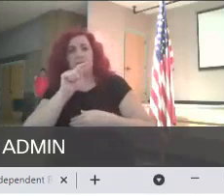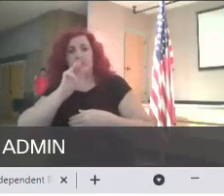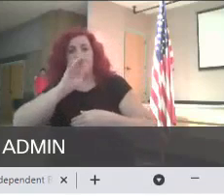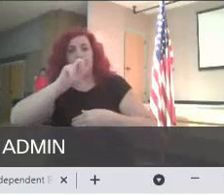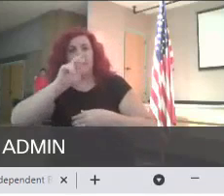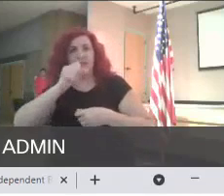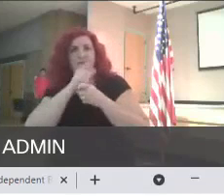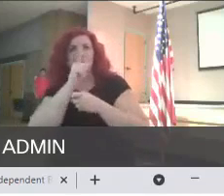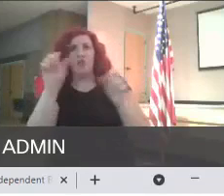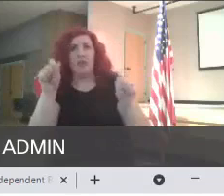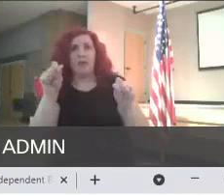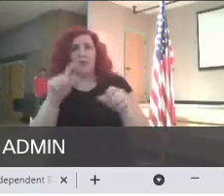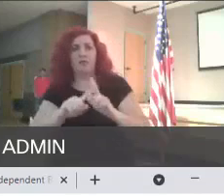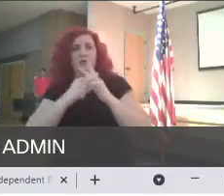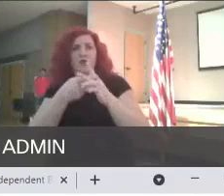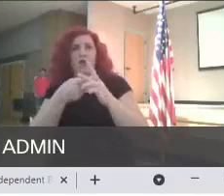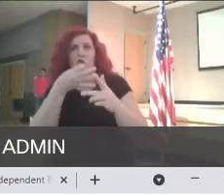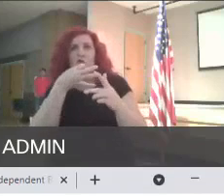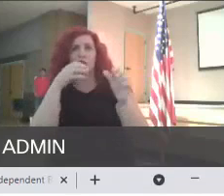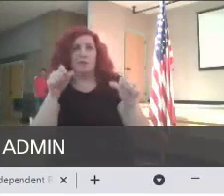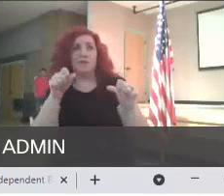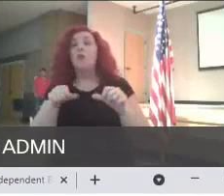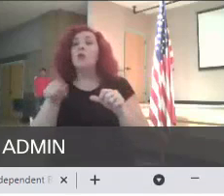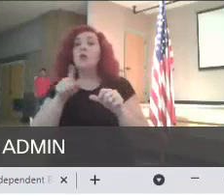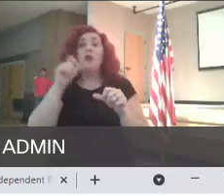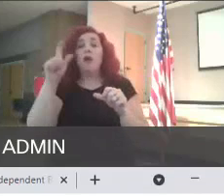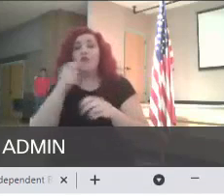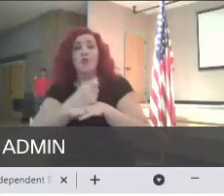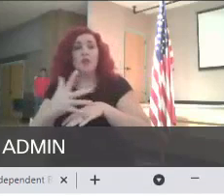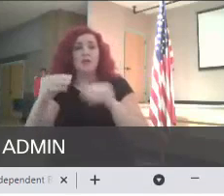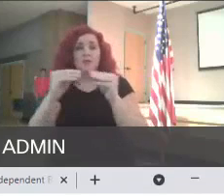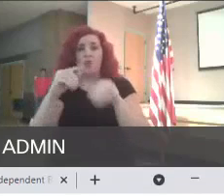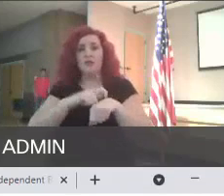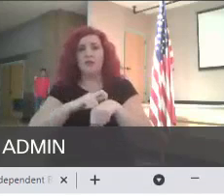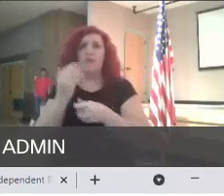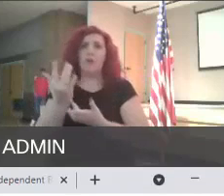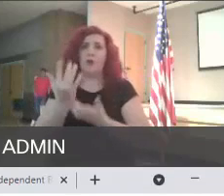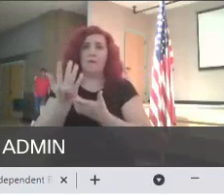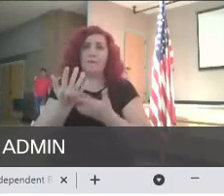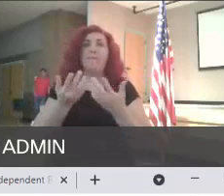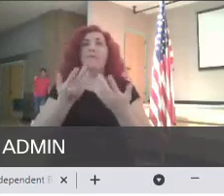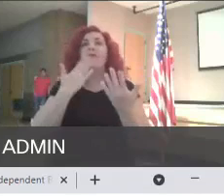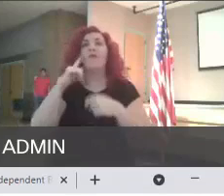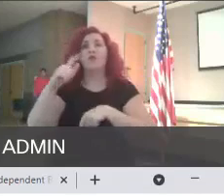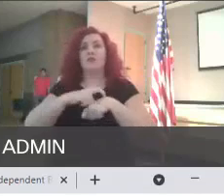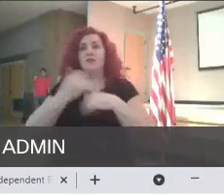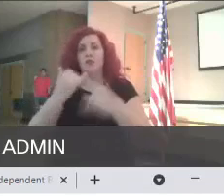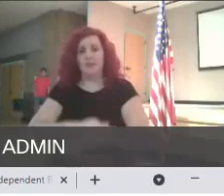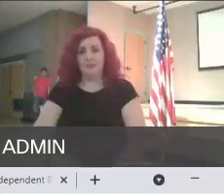ensure that that capability is enabled as soon as possible so that we don't have to waste any more time waiting. Thank you for your time